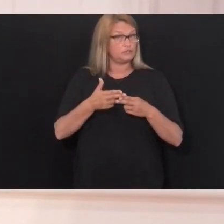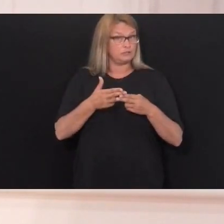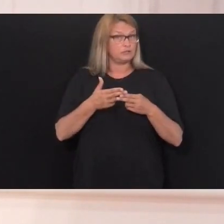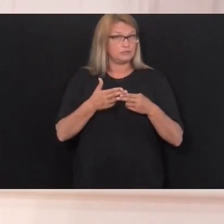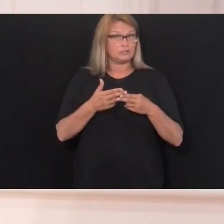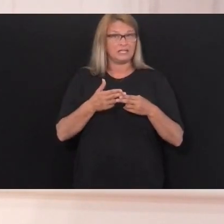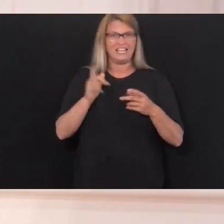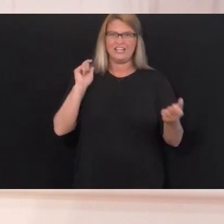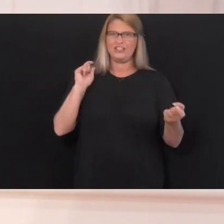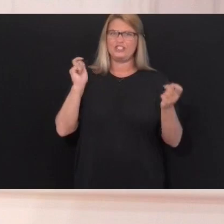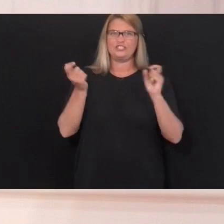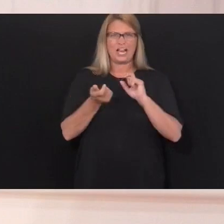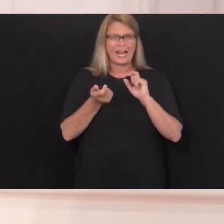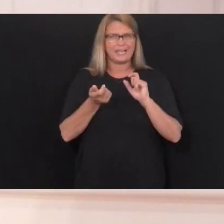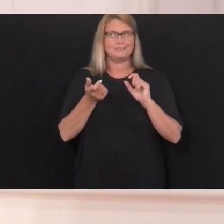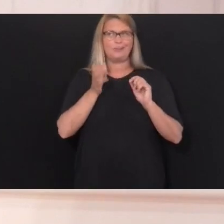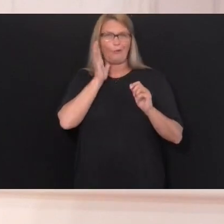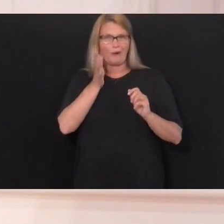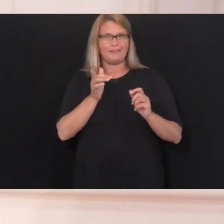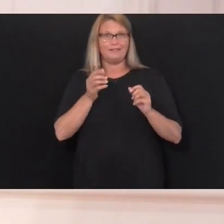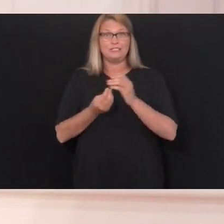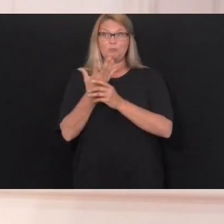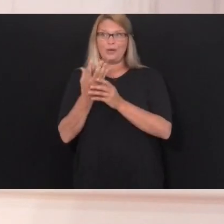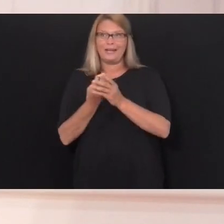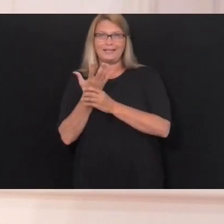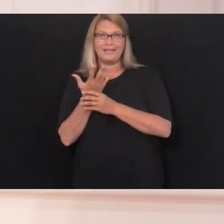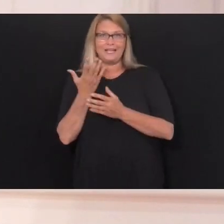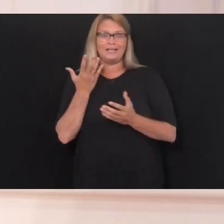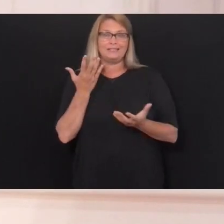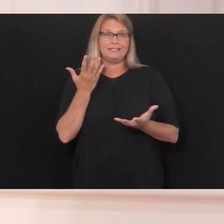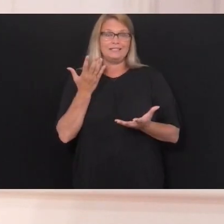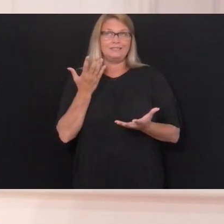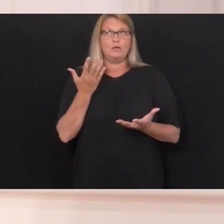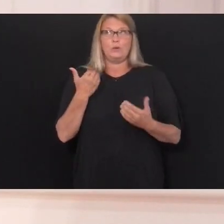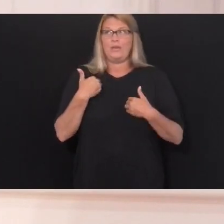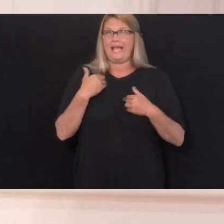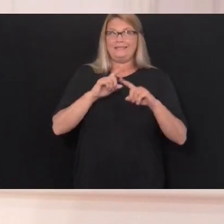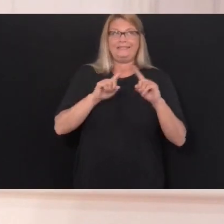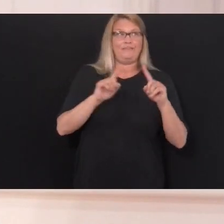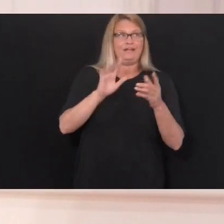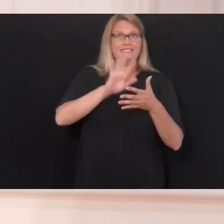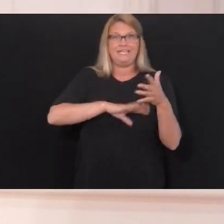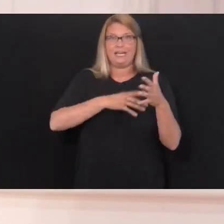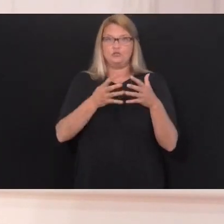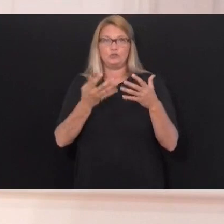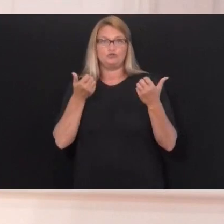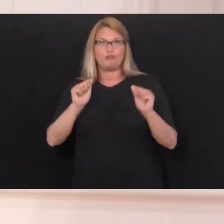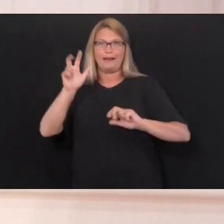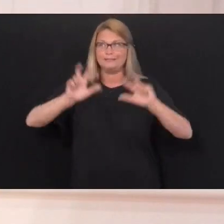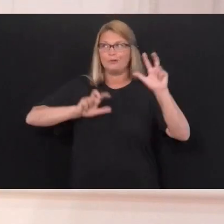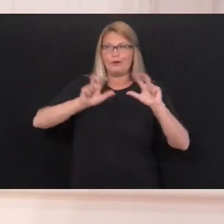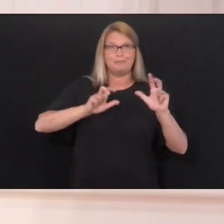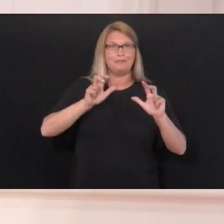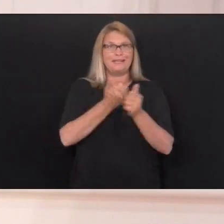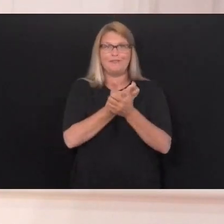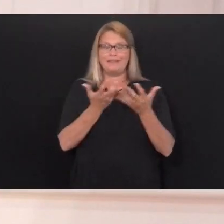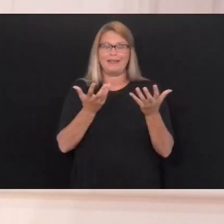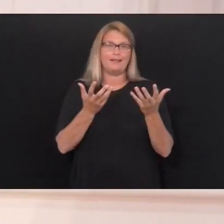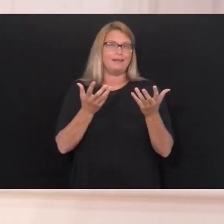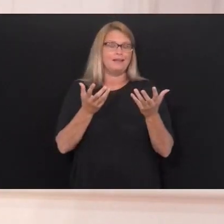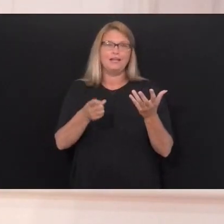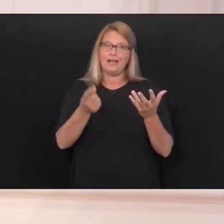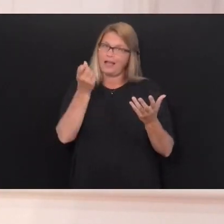it is as safe as we can possibly make it for our students, as well as our teachers and all